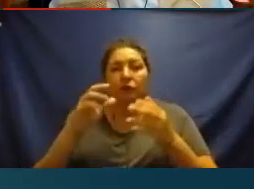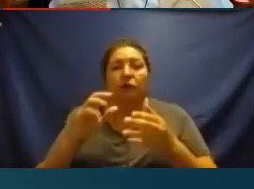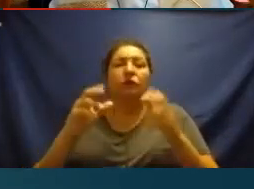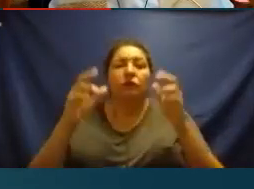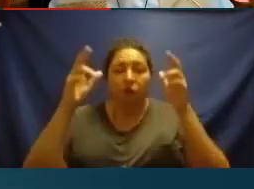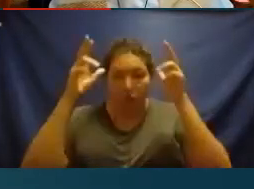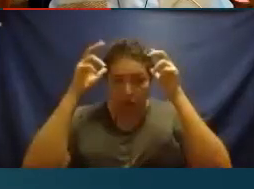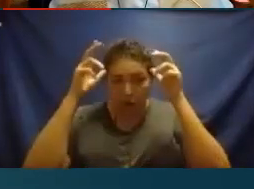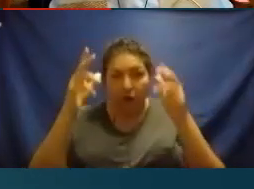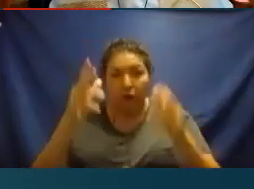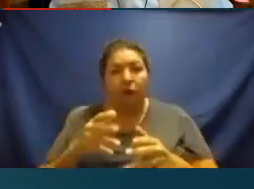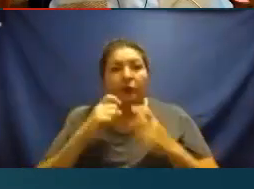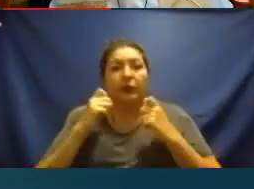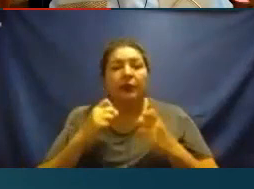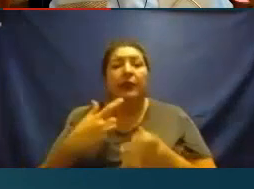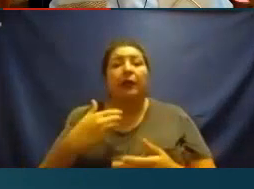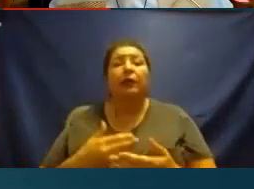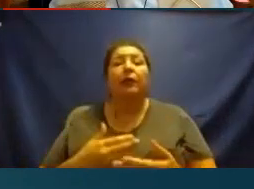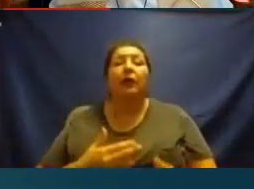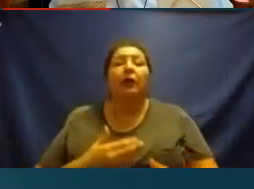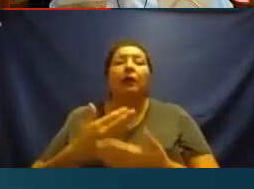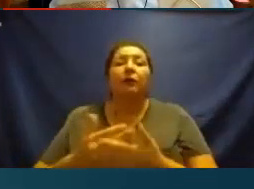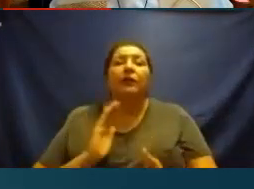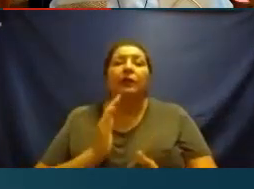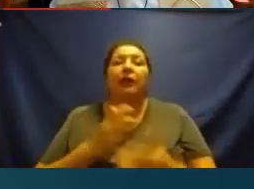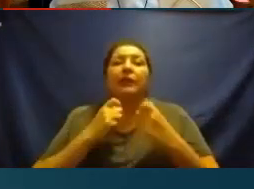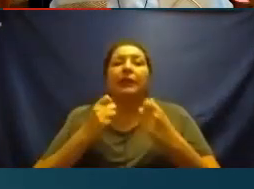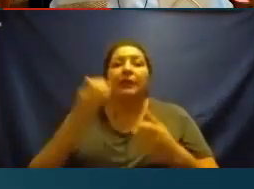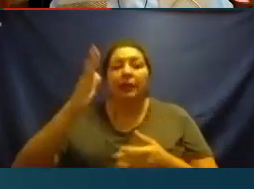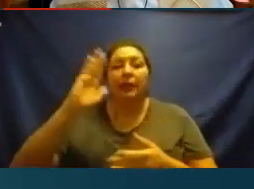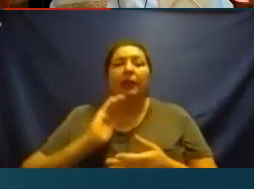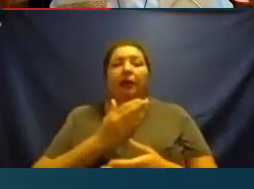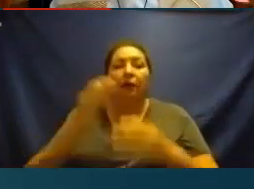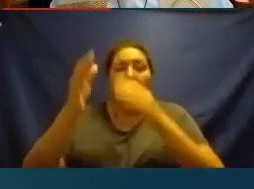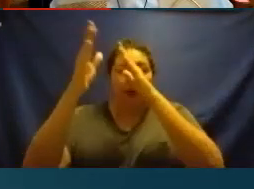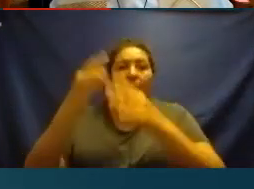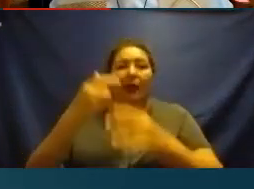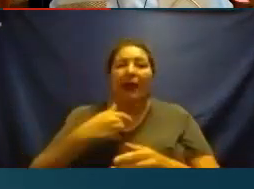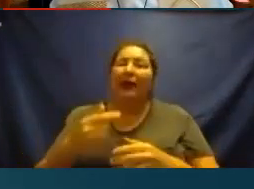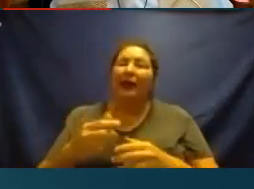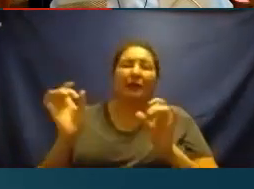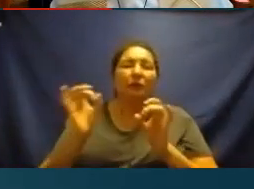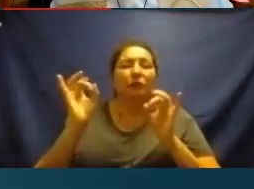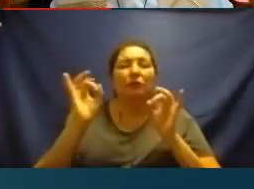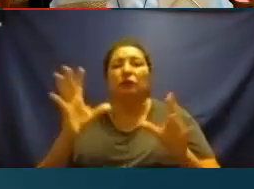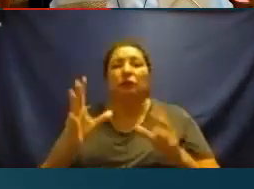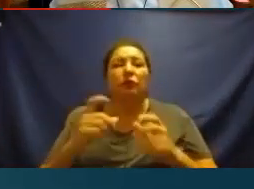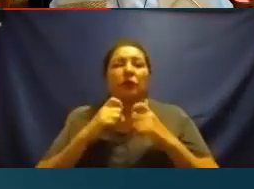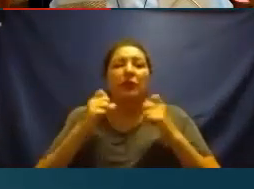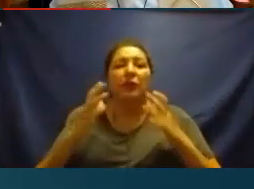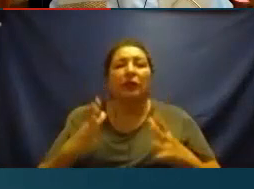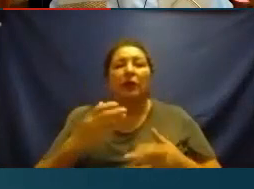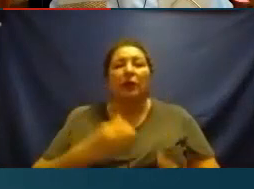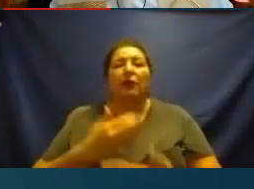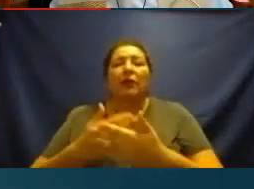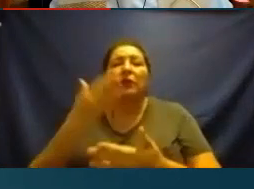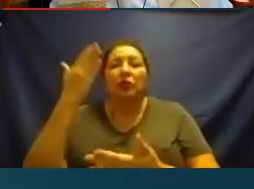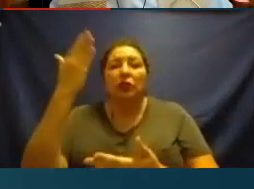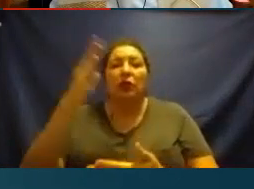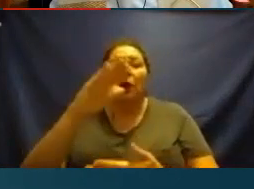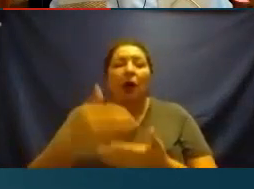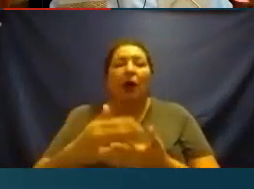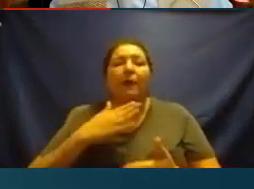Let us then confess our sins unto God our Father. I, a poor miserable sinner, confess unto you all my sins